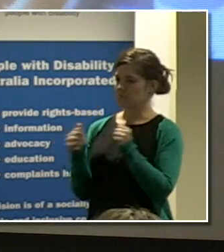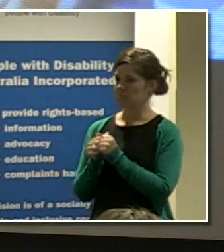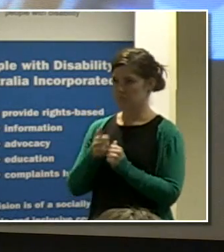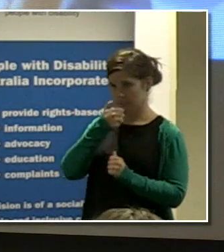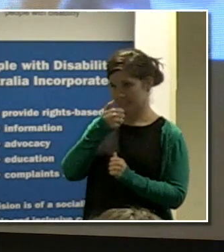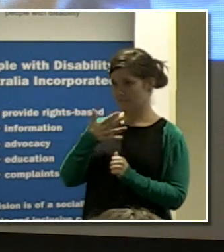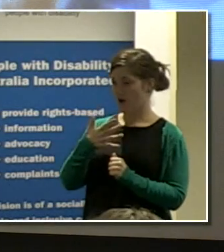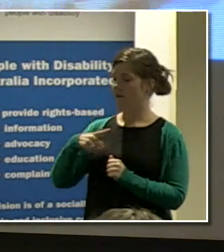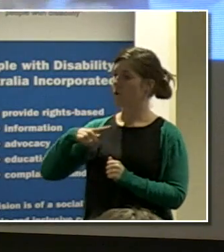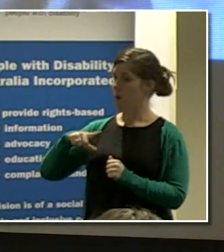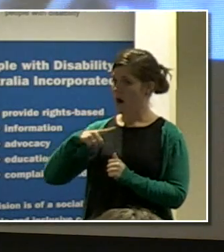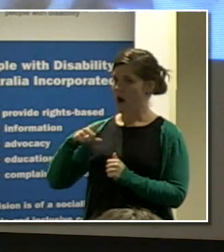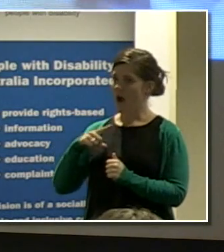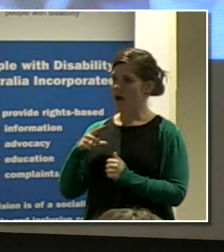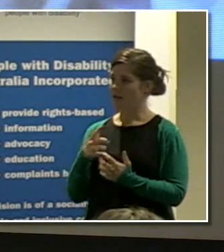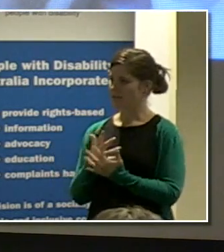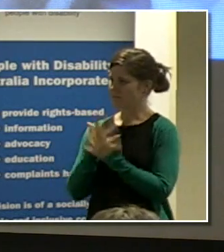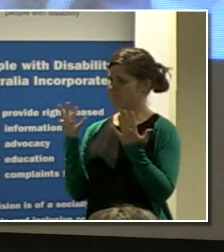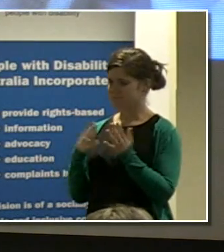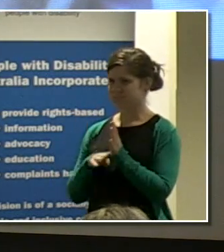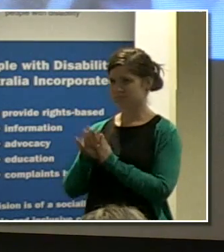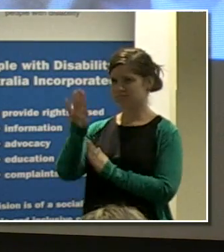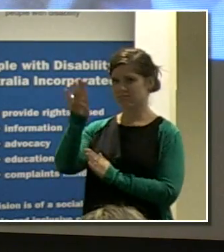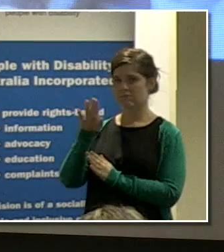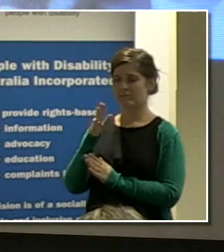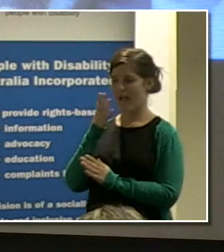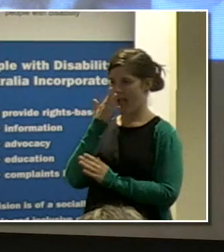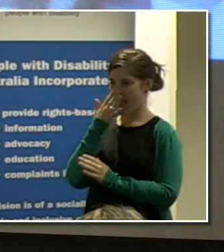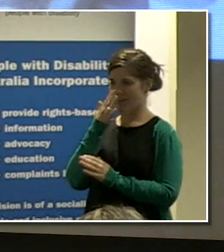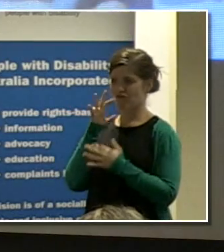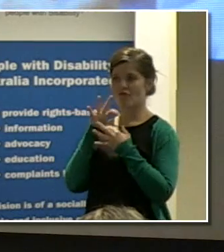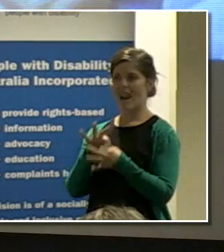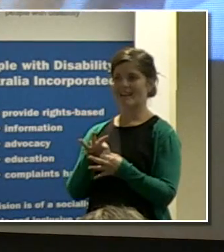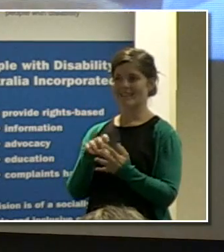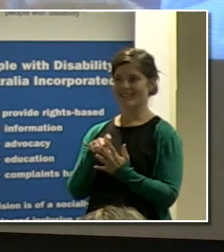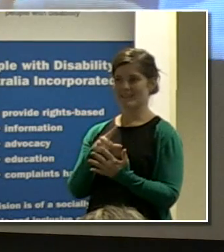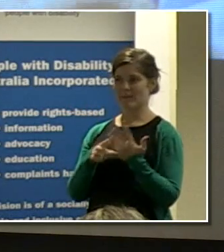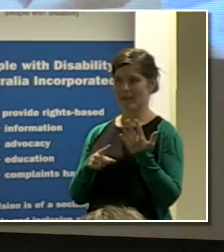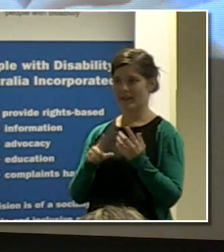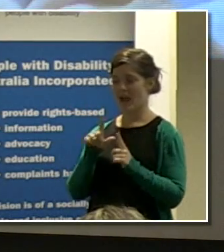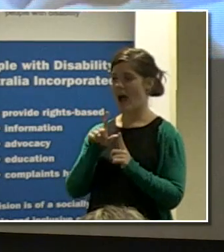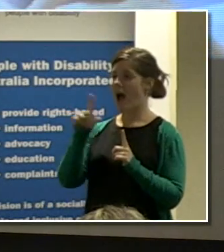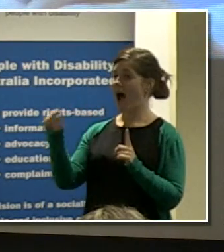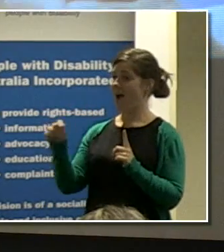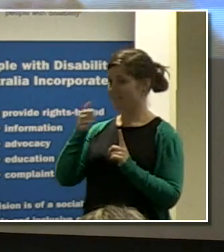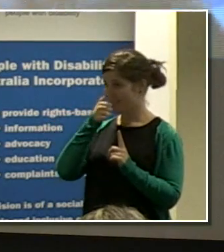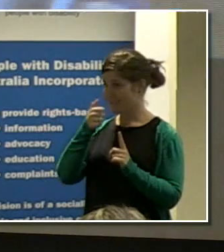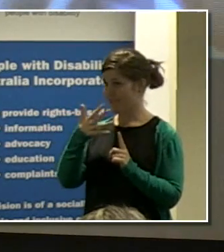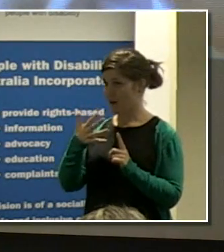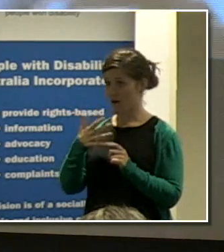there is a significant upsurge in age-related disability after 65.